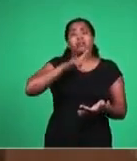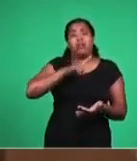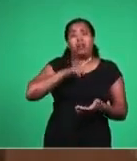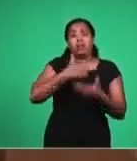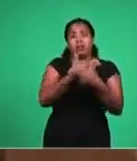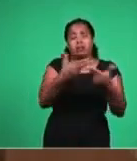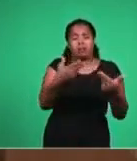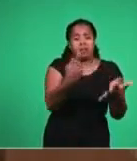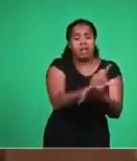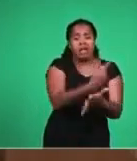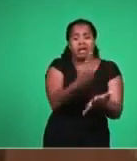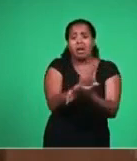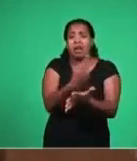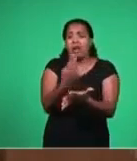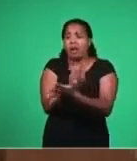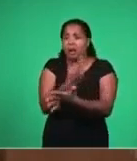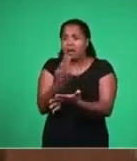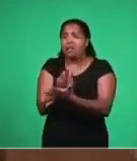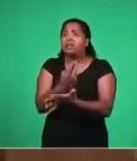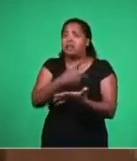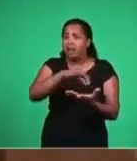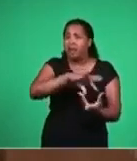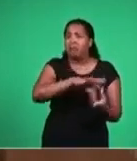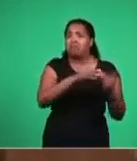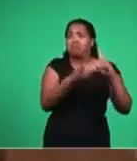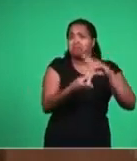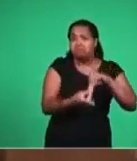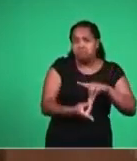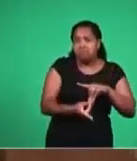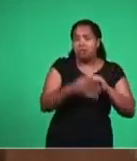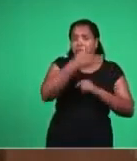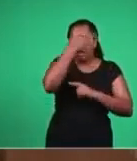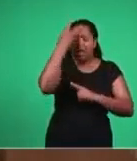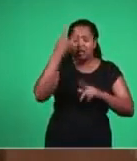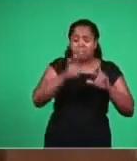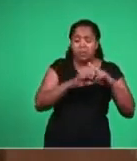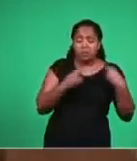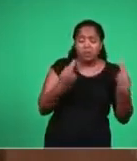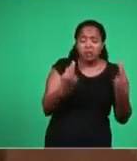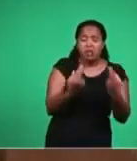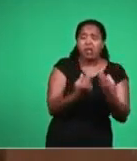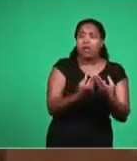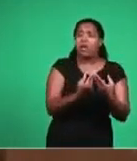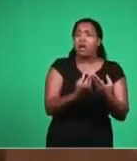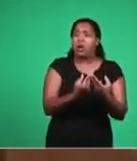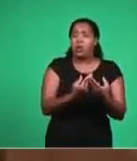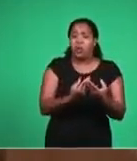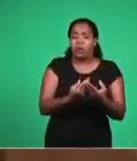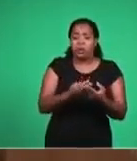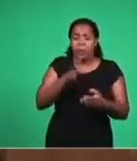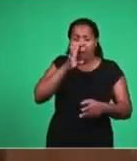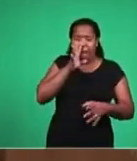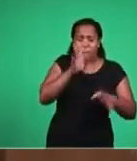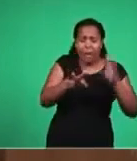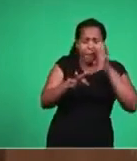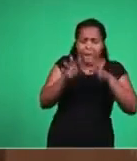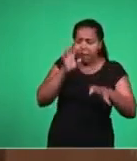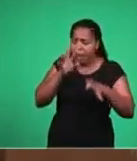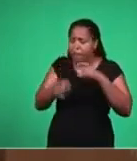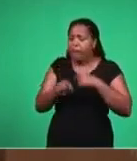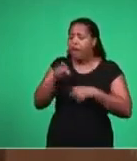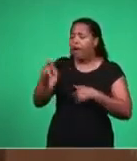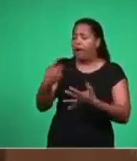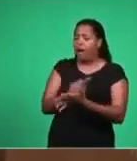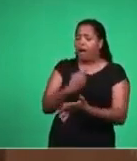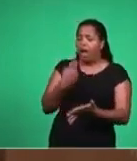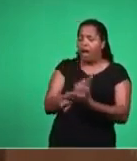talked about is what is wrong. People unite themselves to determine that the others will be